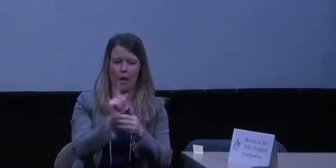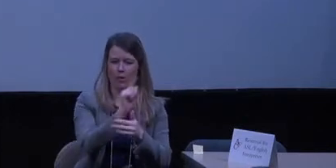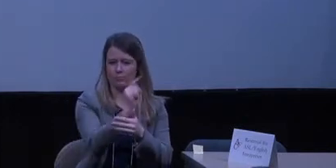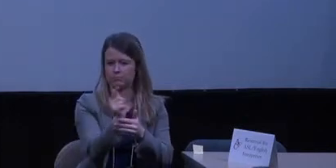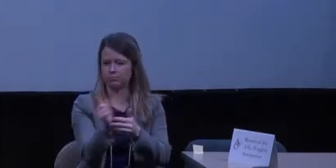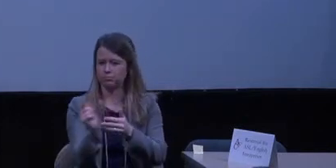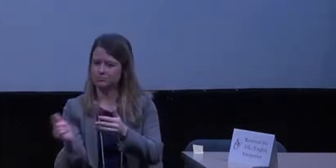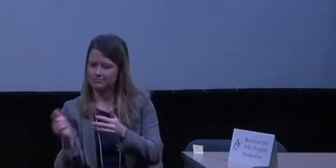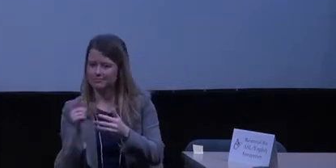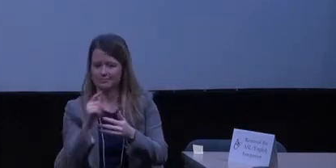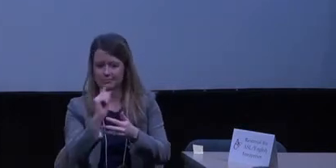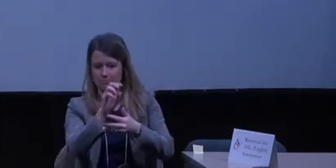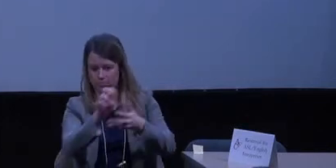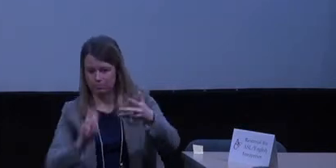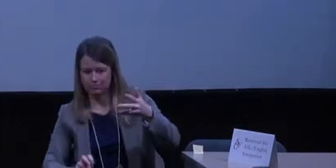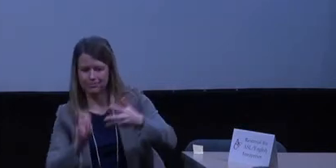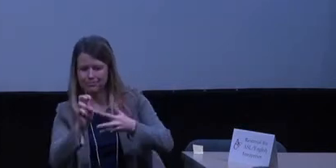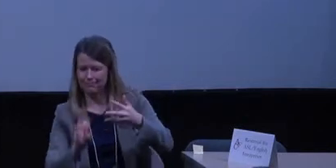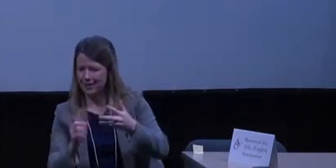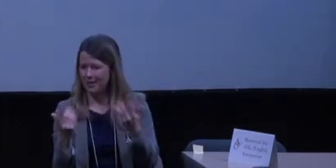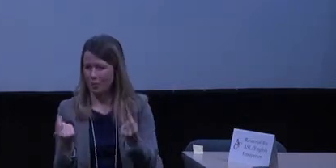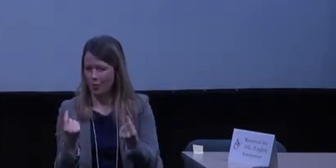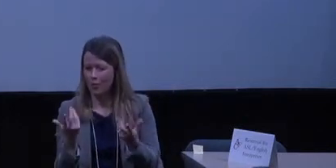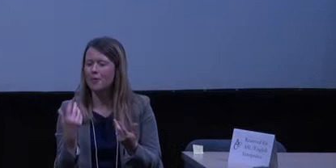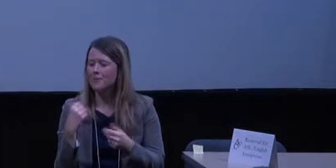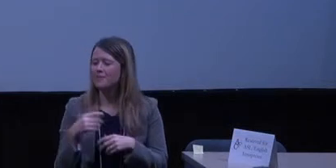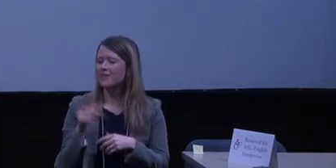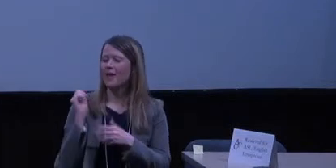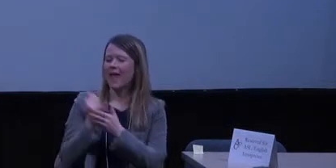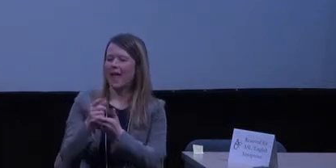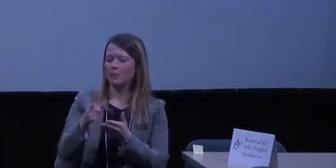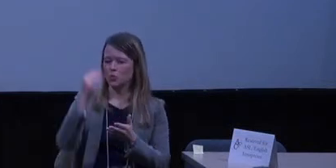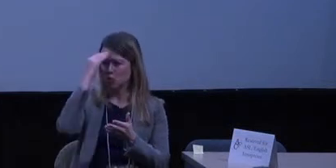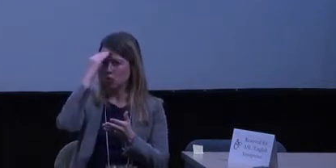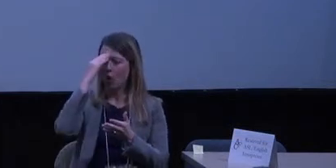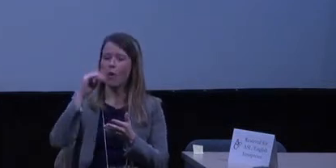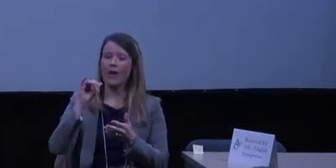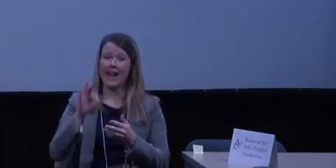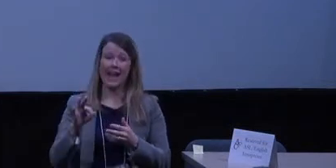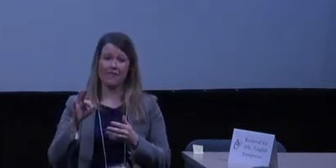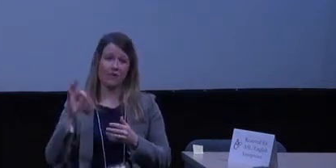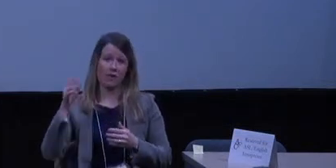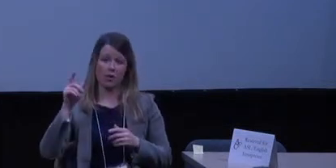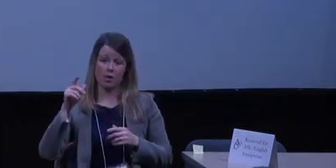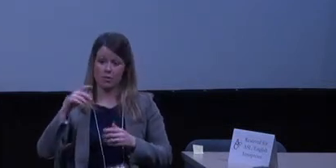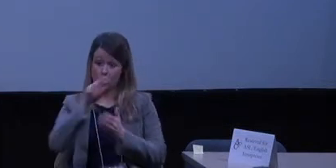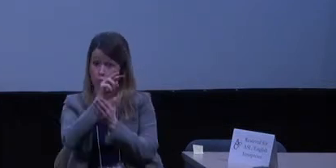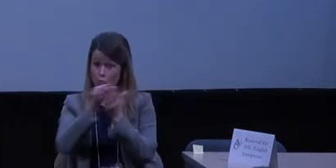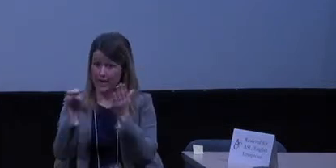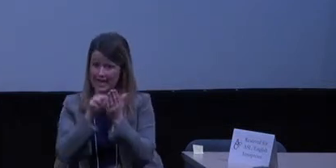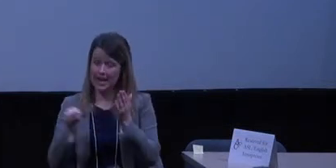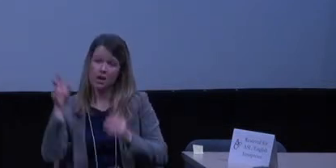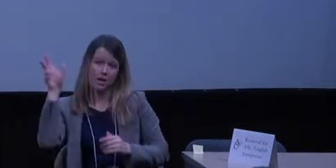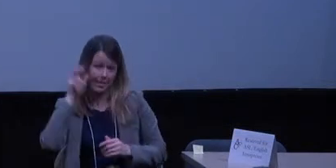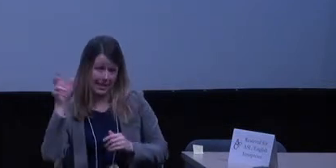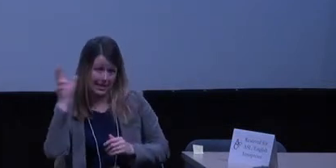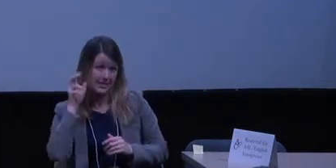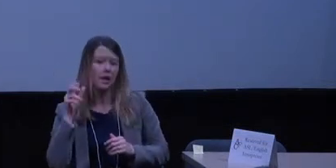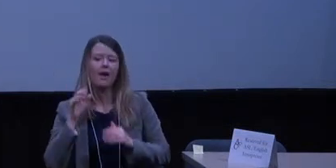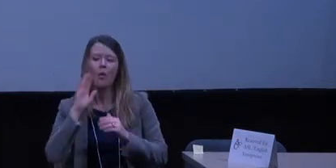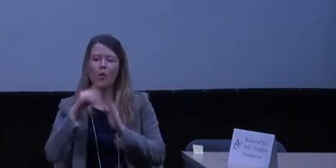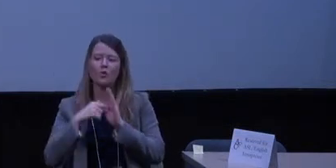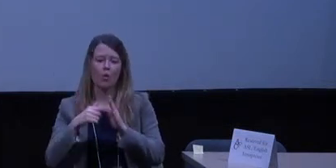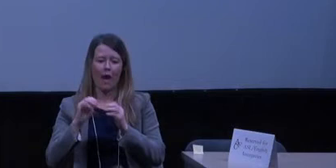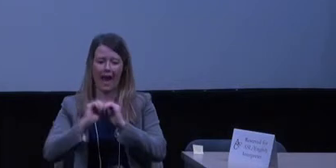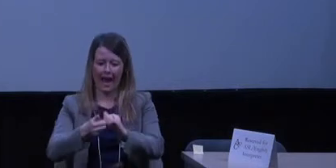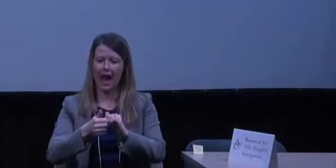of how your document could possibly be read if I am listening to it. We have a lot of students that prefer